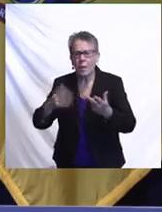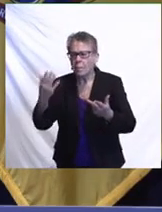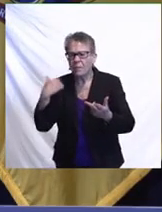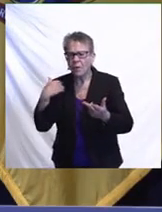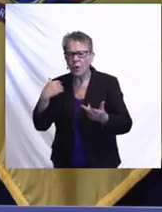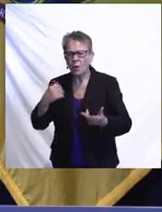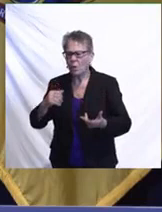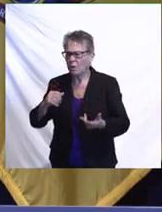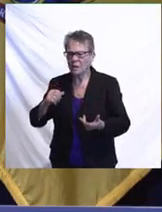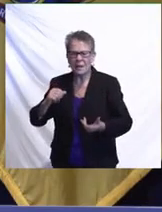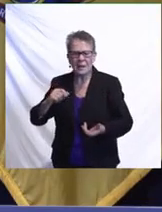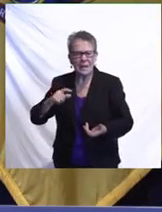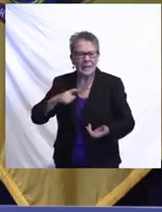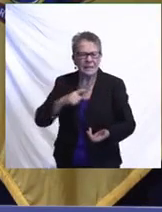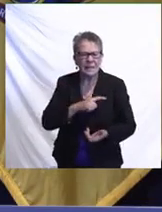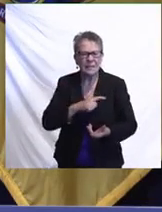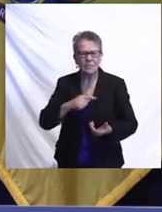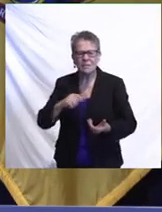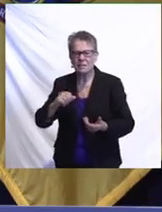treason?